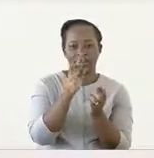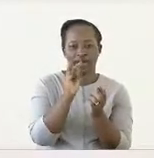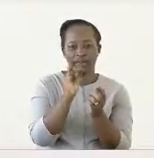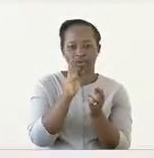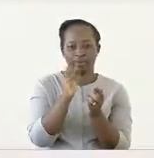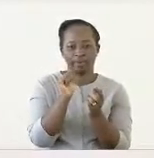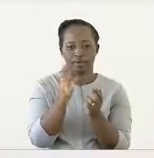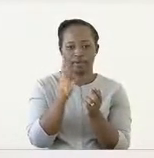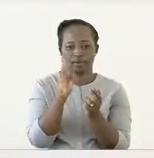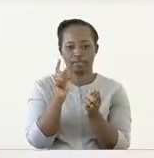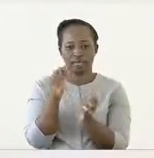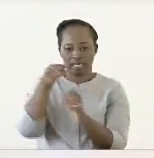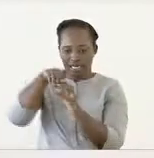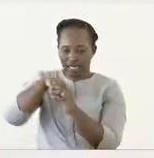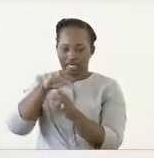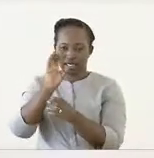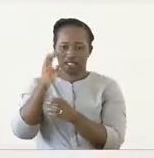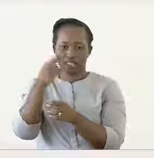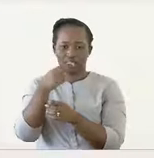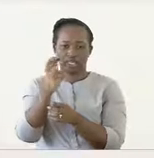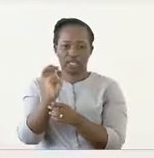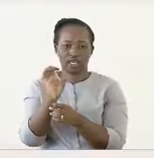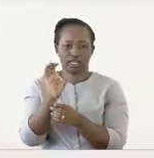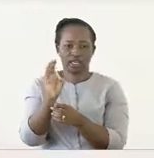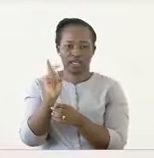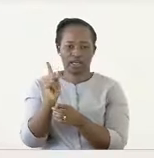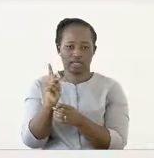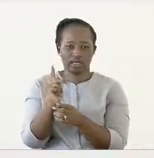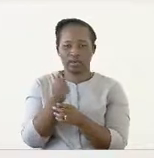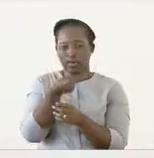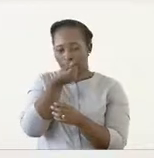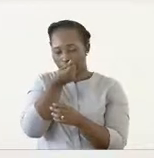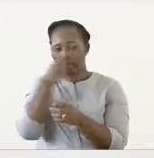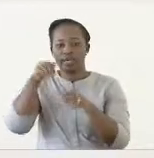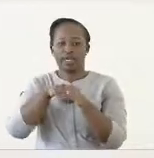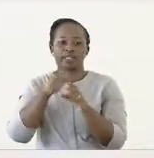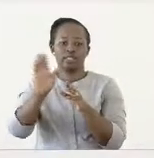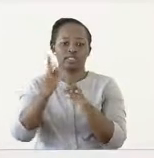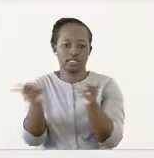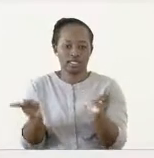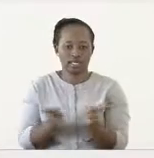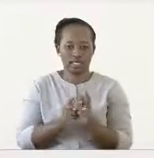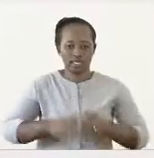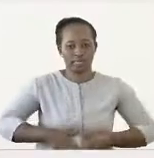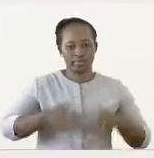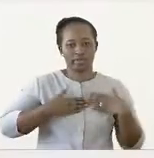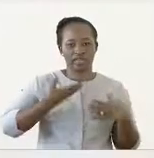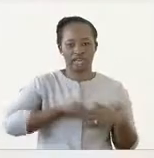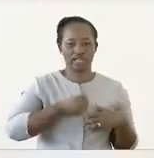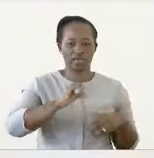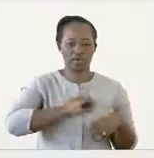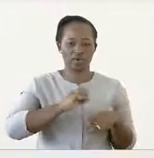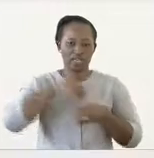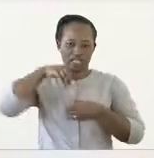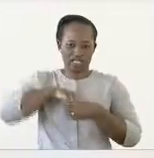temperature. In this case, the body has its own internal controller for maintaining its